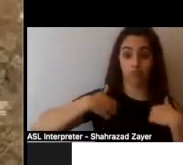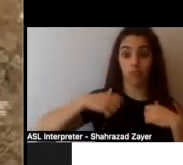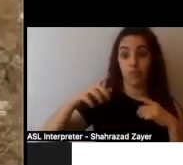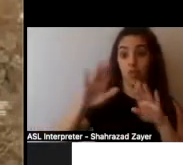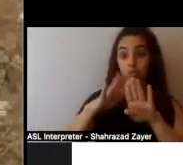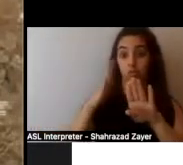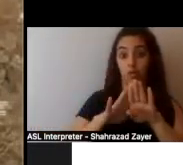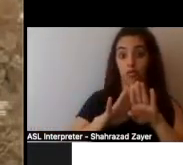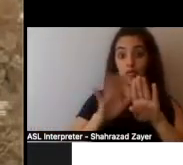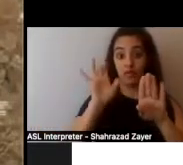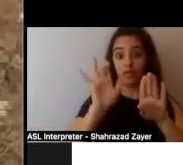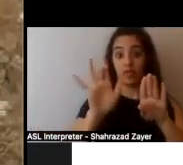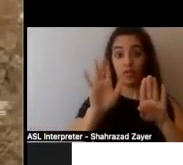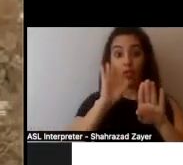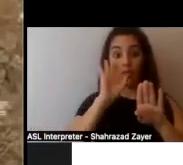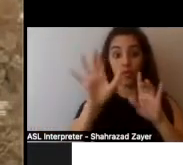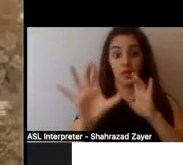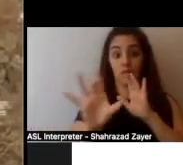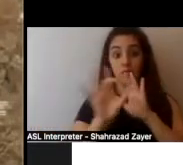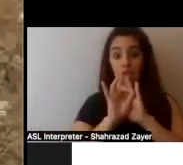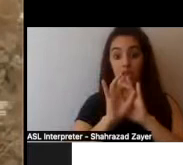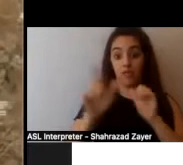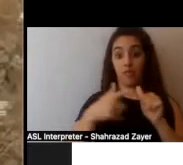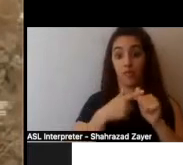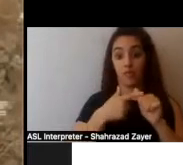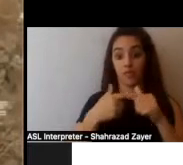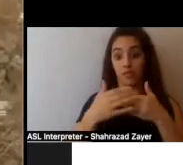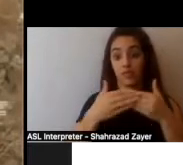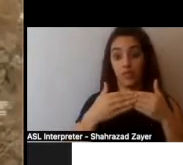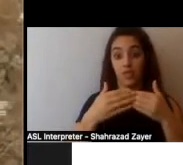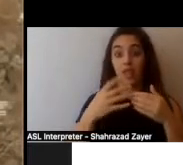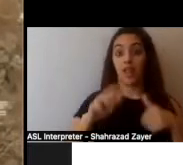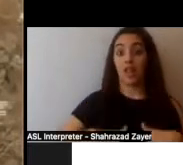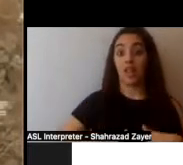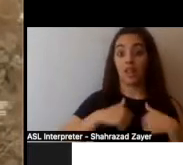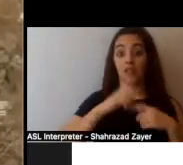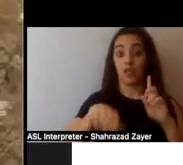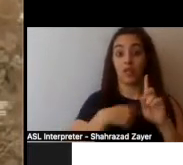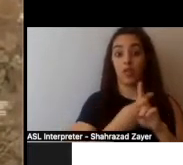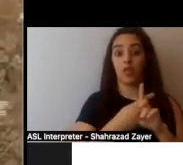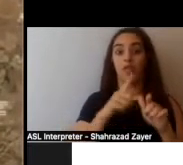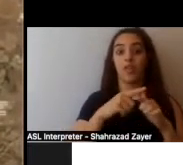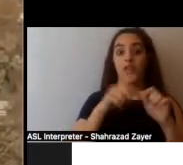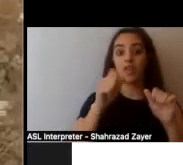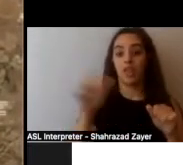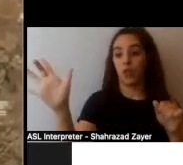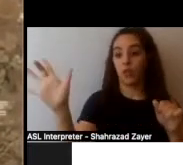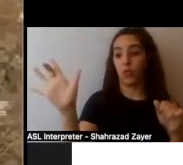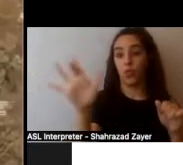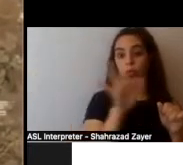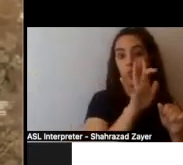alone, and it'll pop up this little swiper bar, and you can see what's